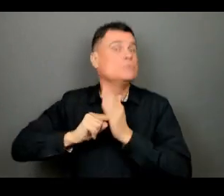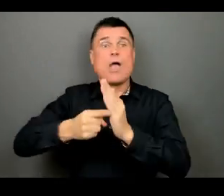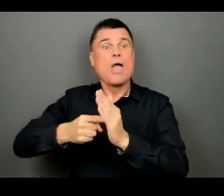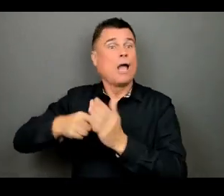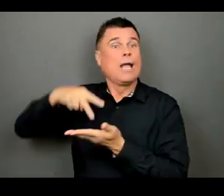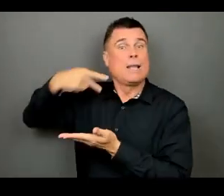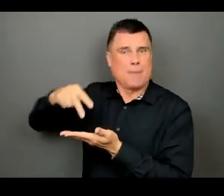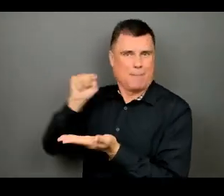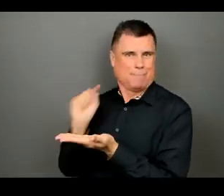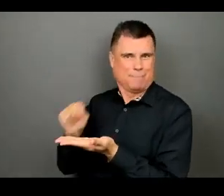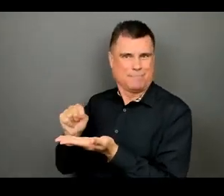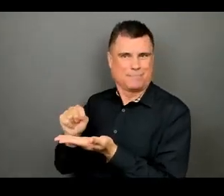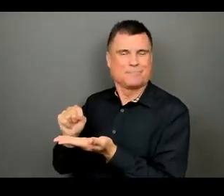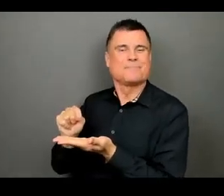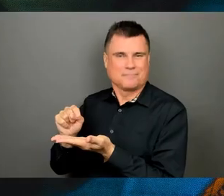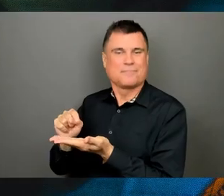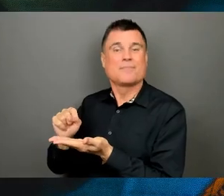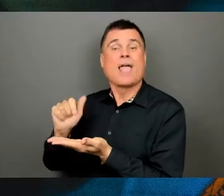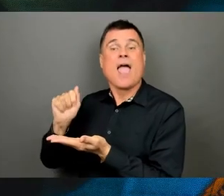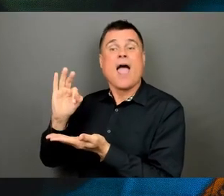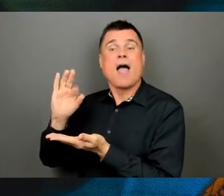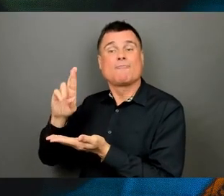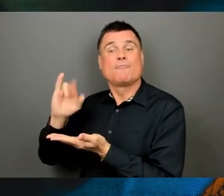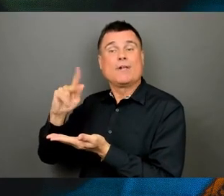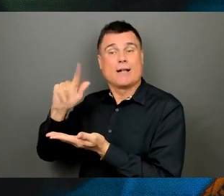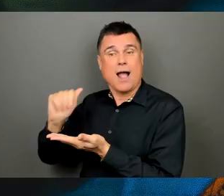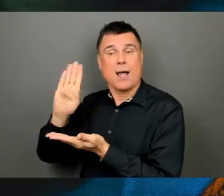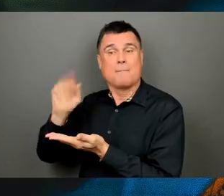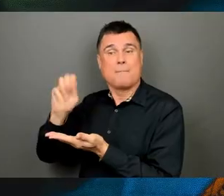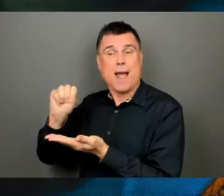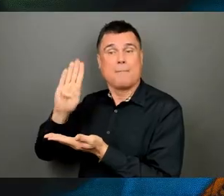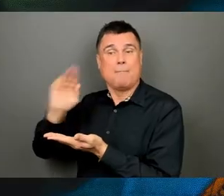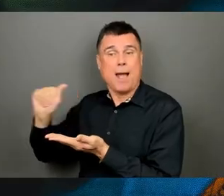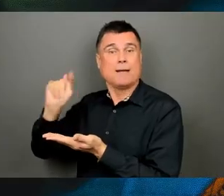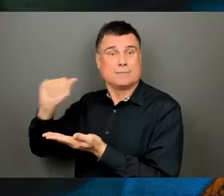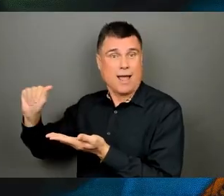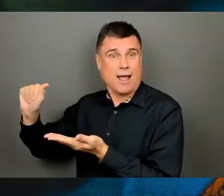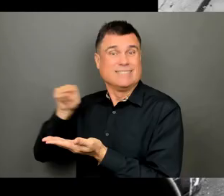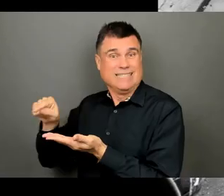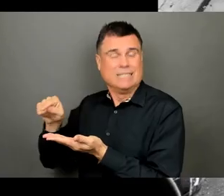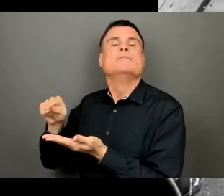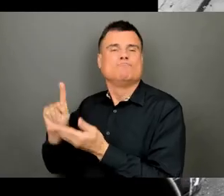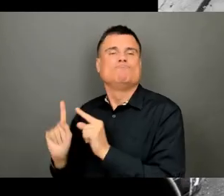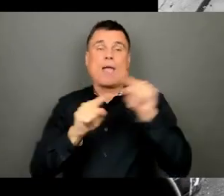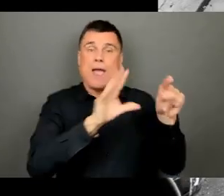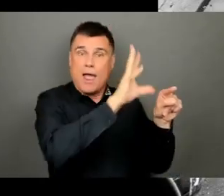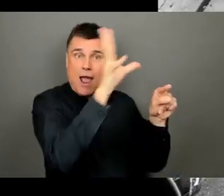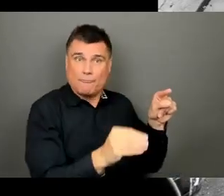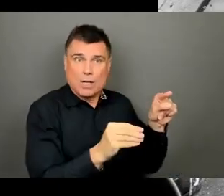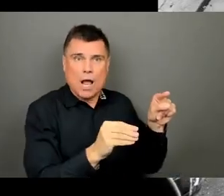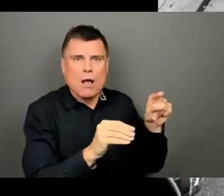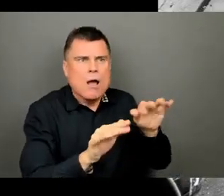grandfather of hip-hop. After making a trip to Africa, Bambaataa became inspired by the Zulu people. Bambaataa